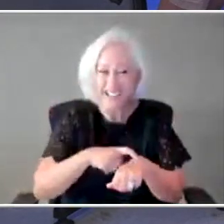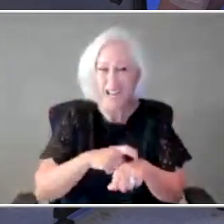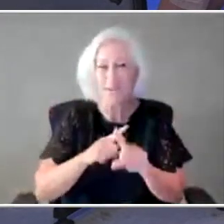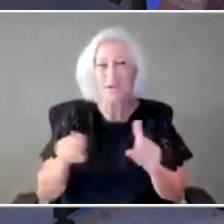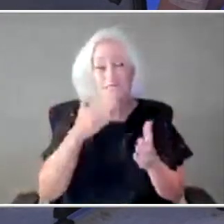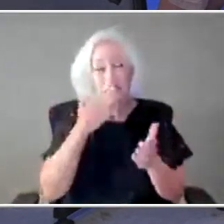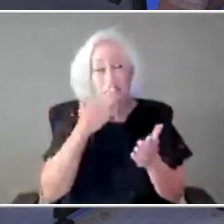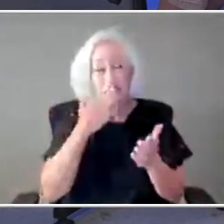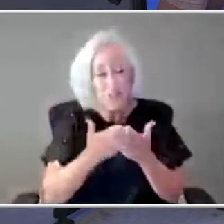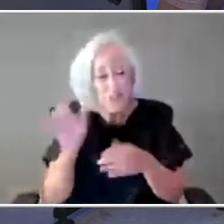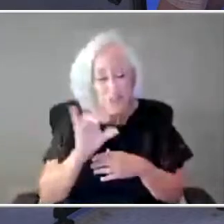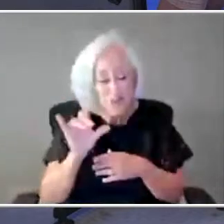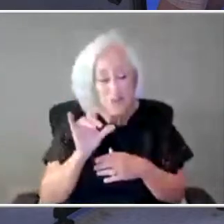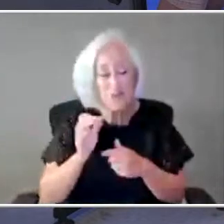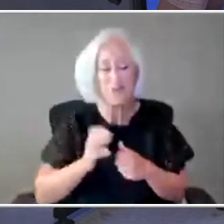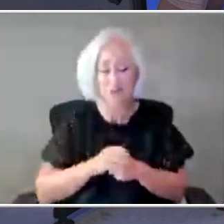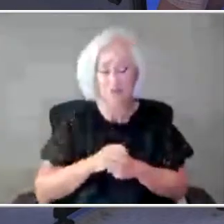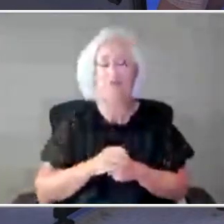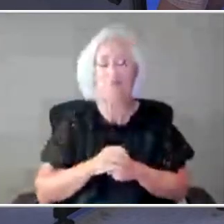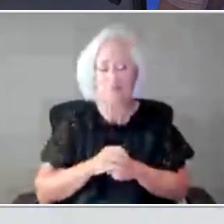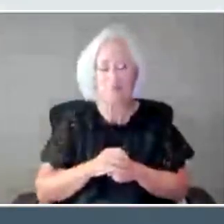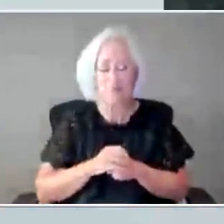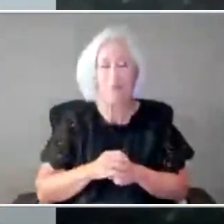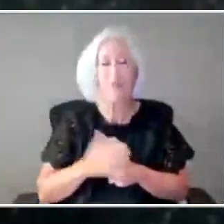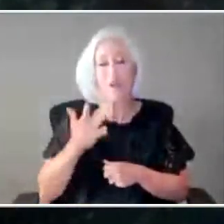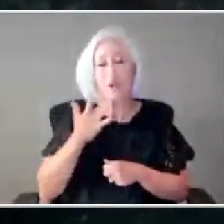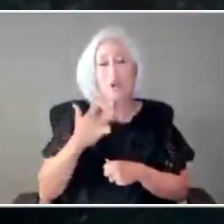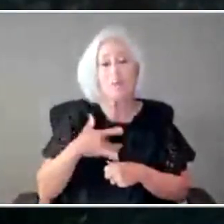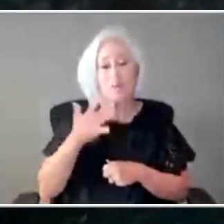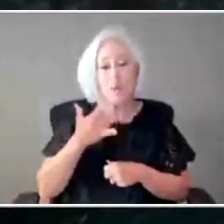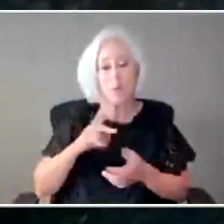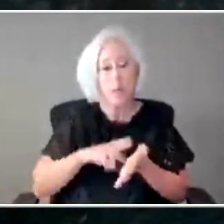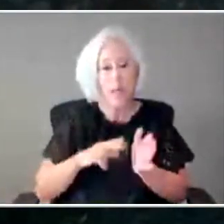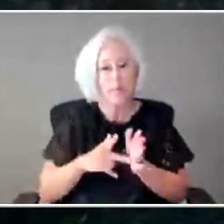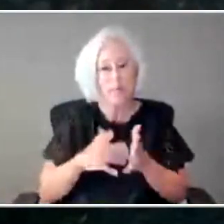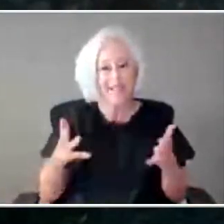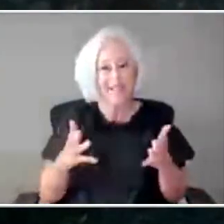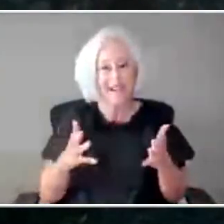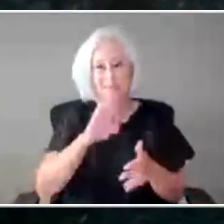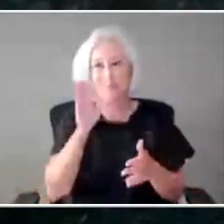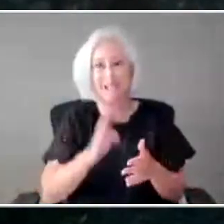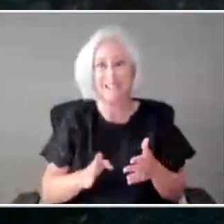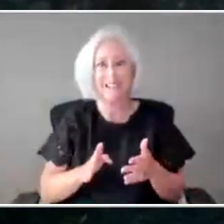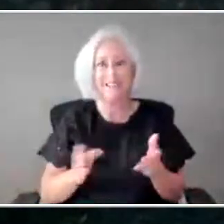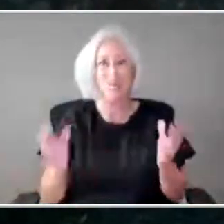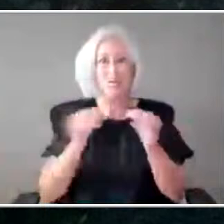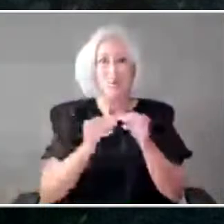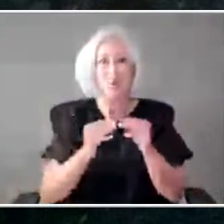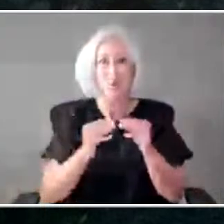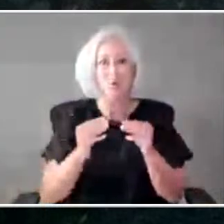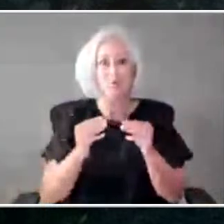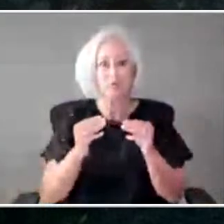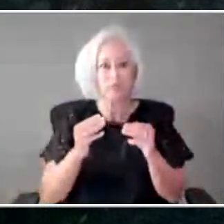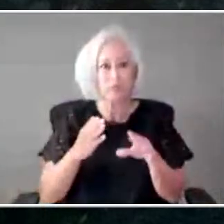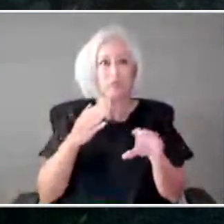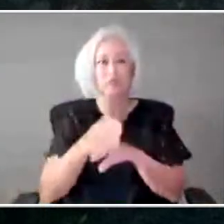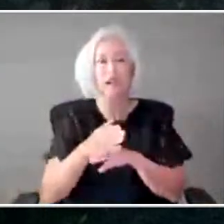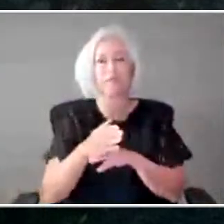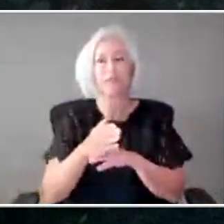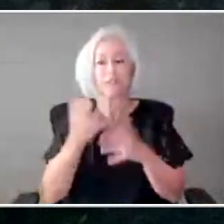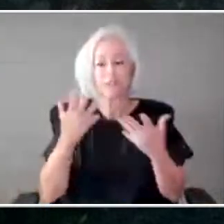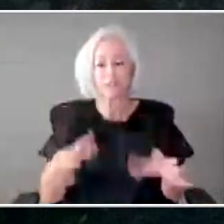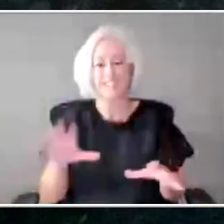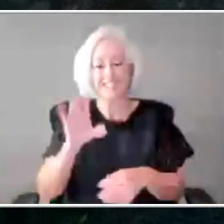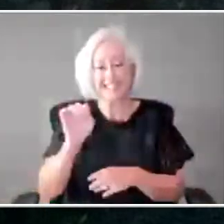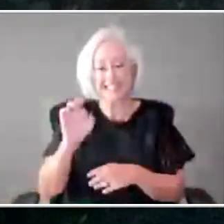can bring you back together. Right. Yeah. Birthdays mean a lot, always, but never more than after you've been through something like this. Tell me about your birthday here. Yeah,